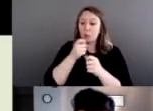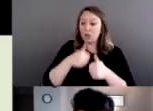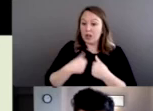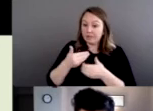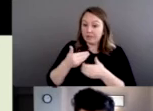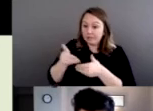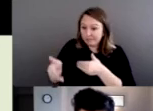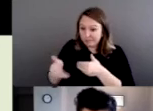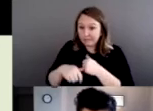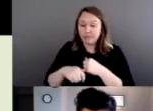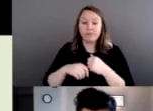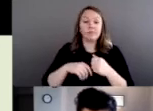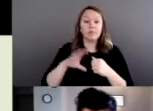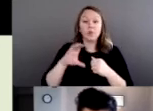coworker.